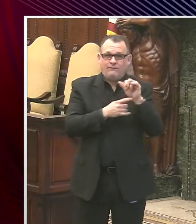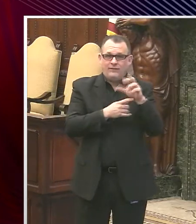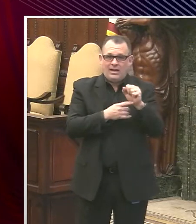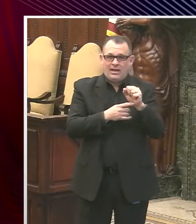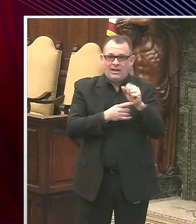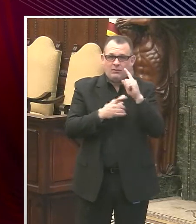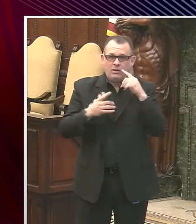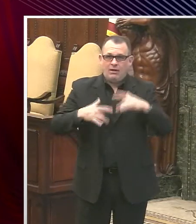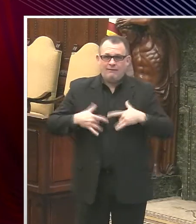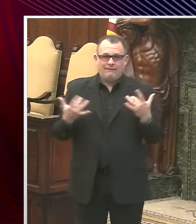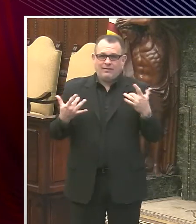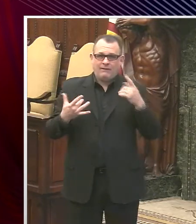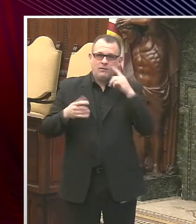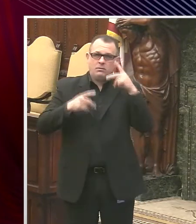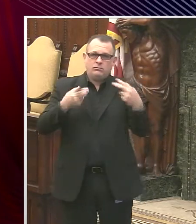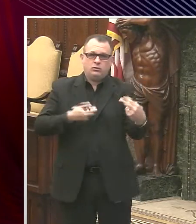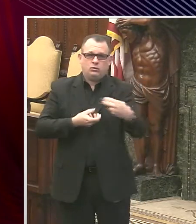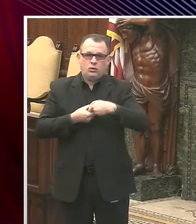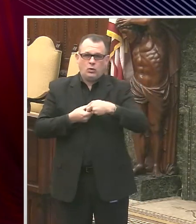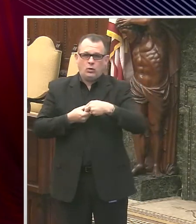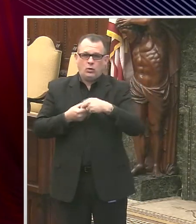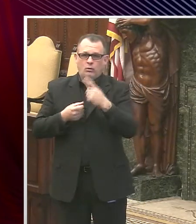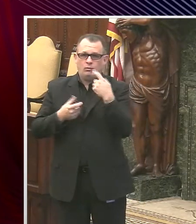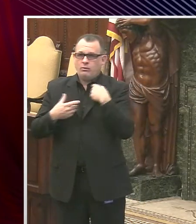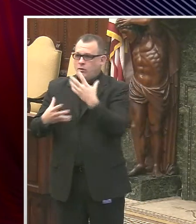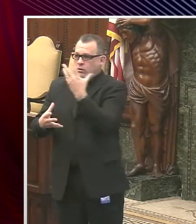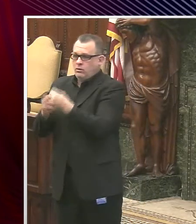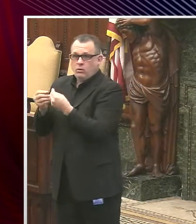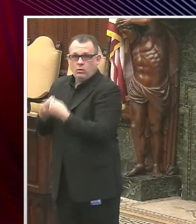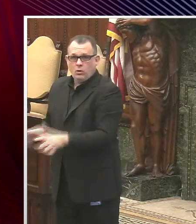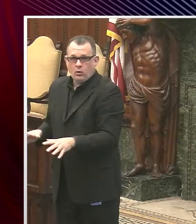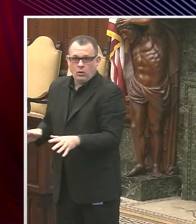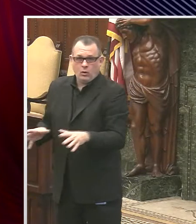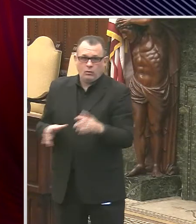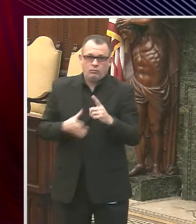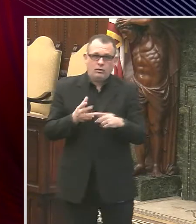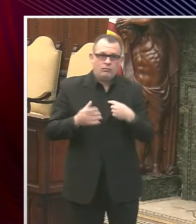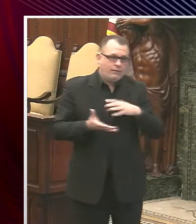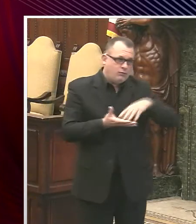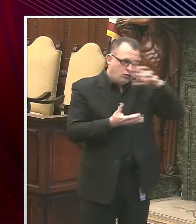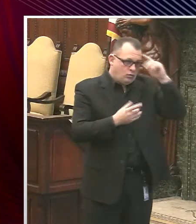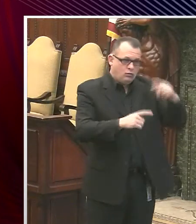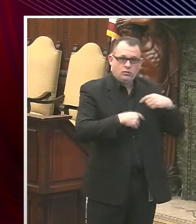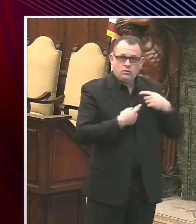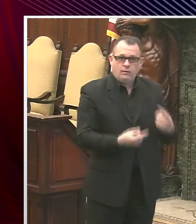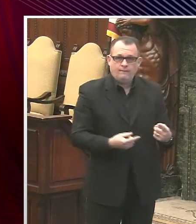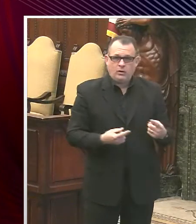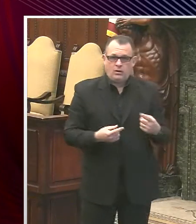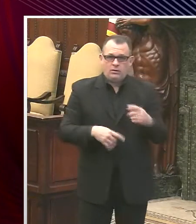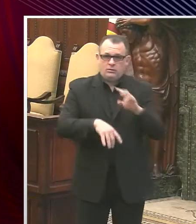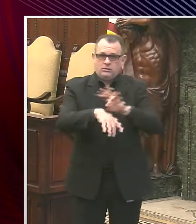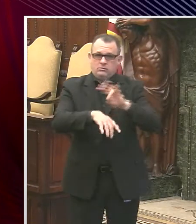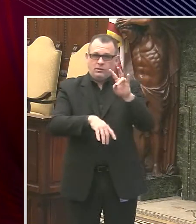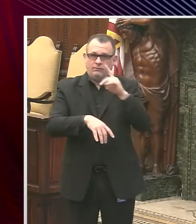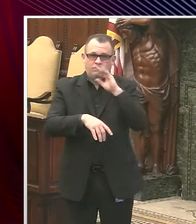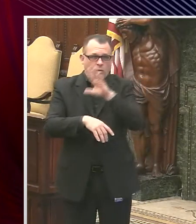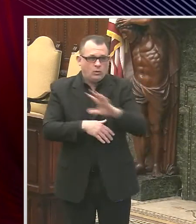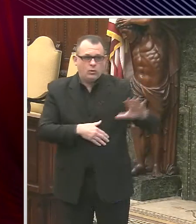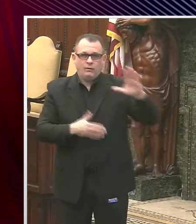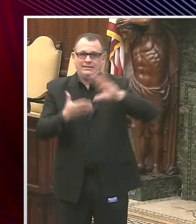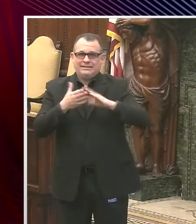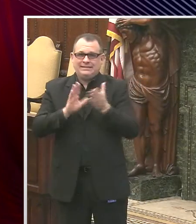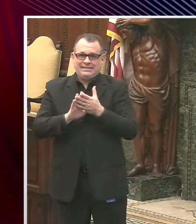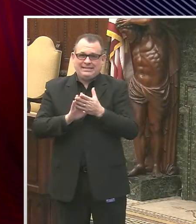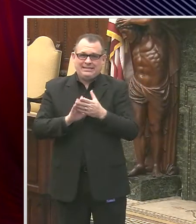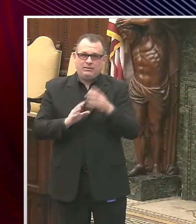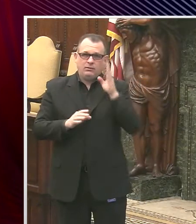opportunity to consider both what we've lost and what we've learned. And finally, beginning at 7 p.m., buildings across the city will light up in blue